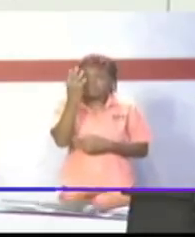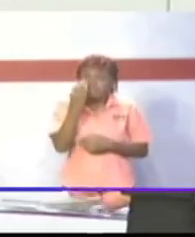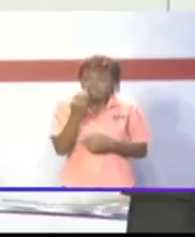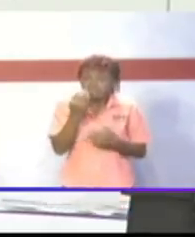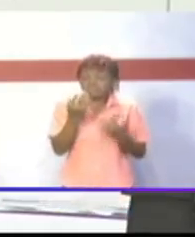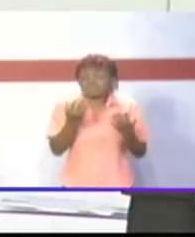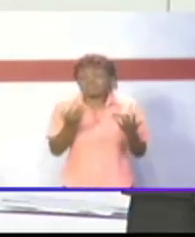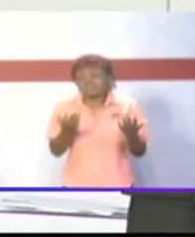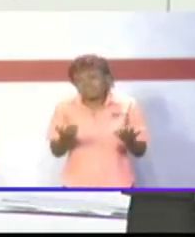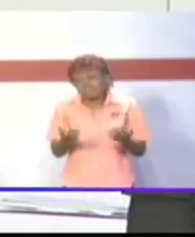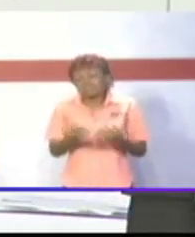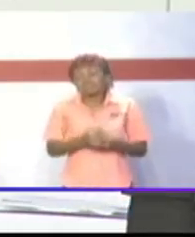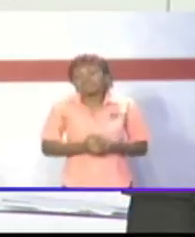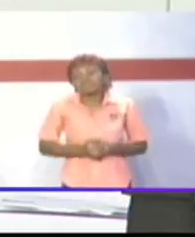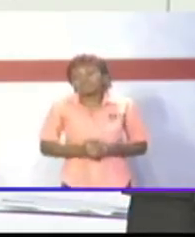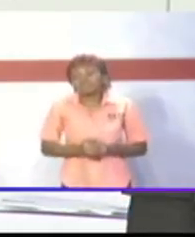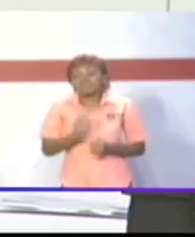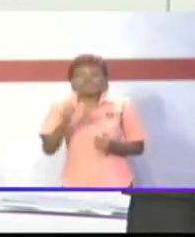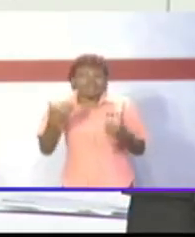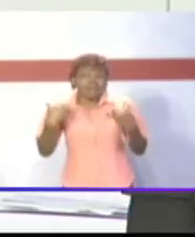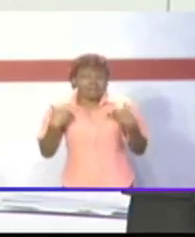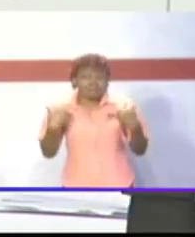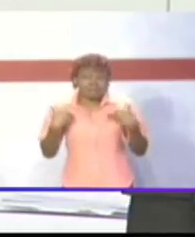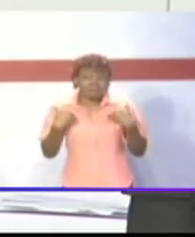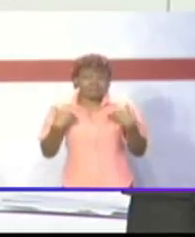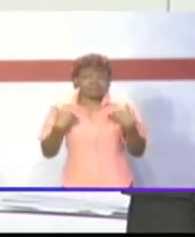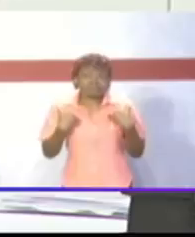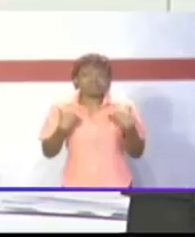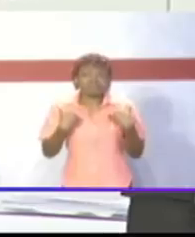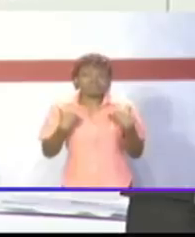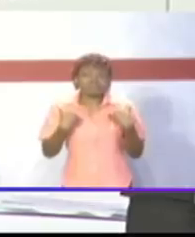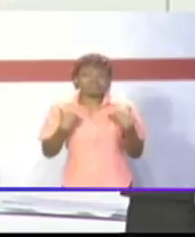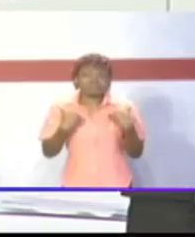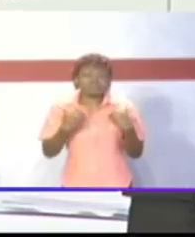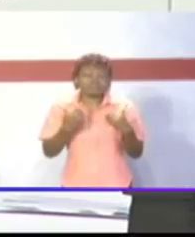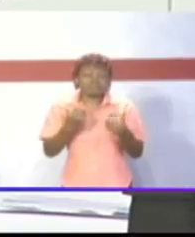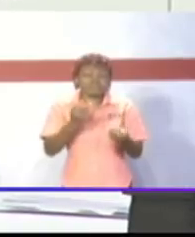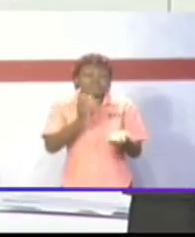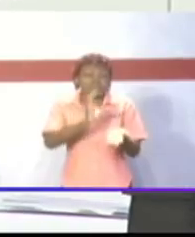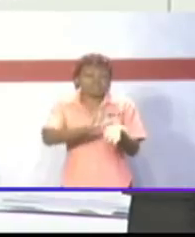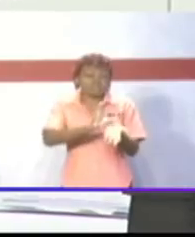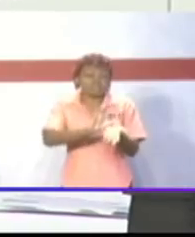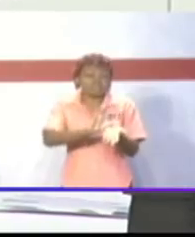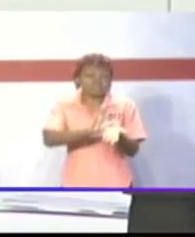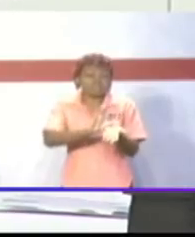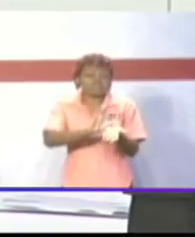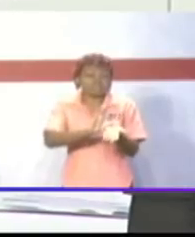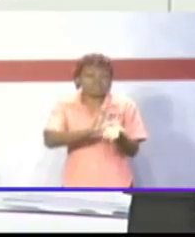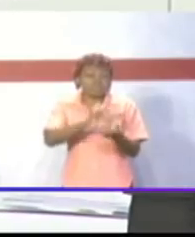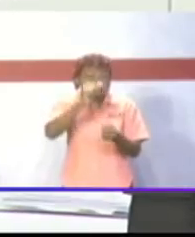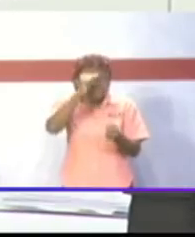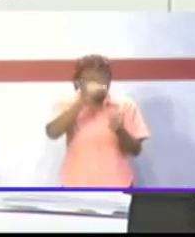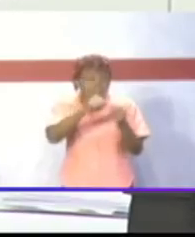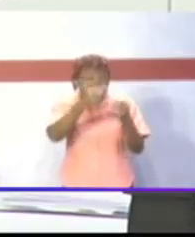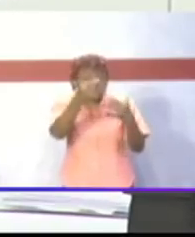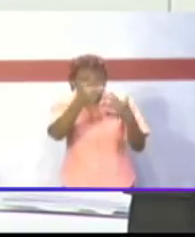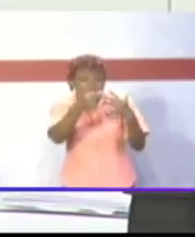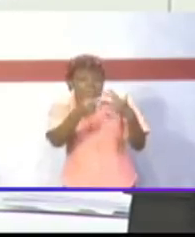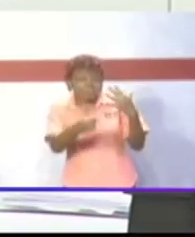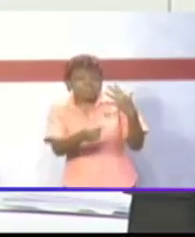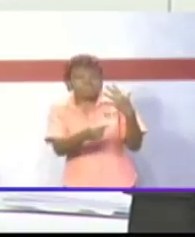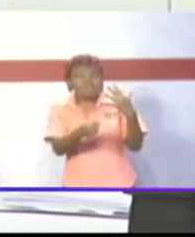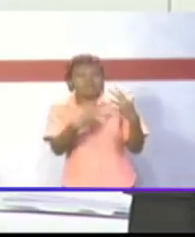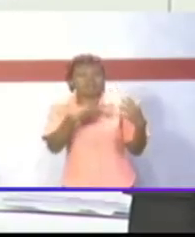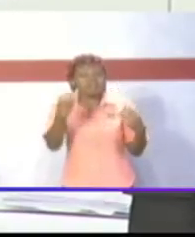signs, as well as symptoms that our county medical officers would have informed patients about,